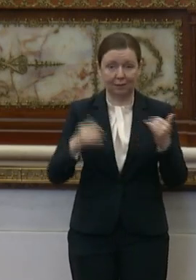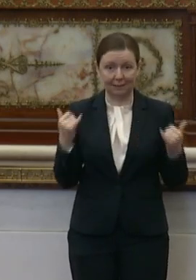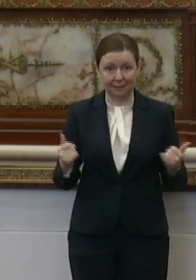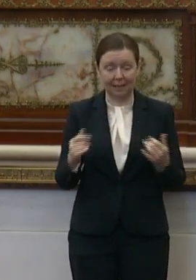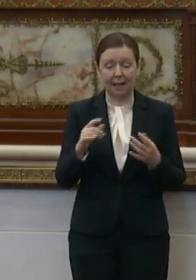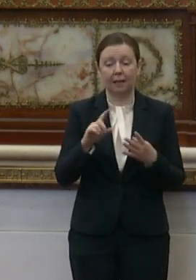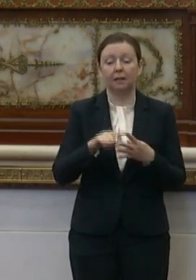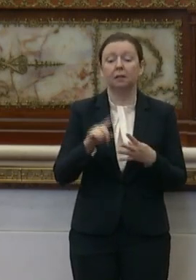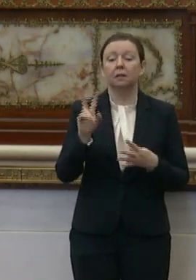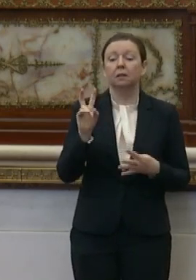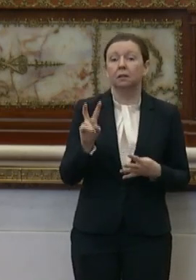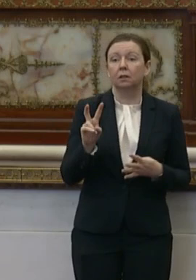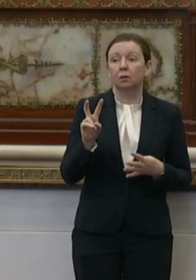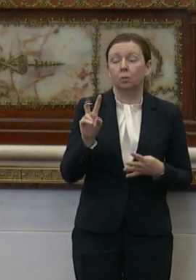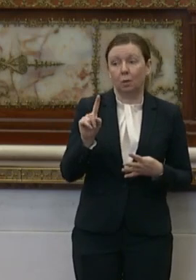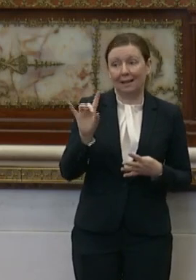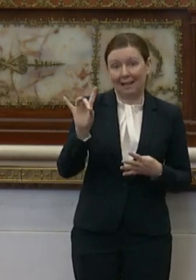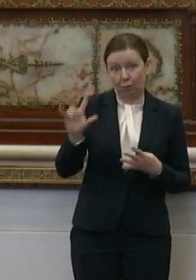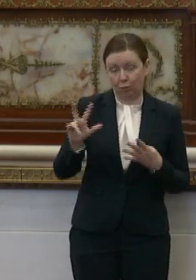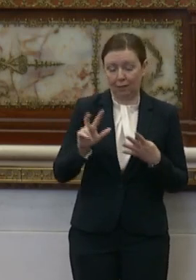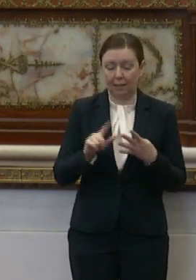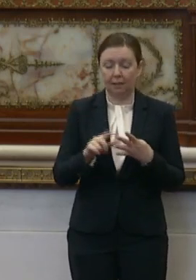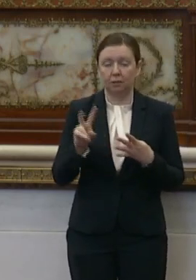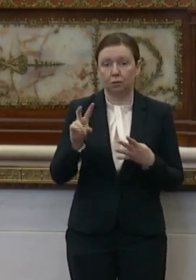number 200183,